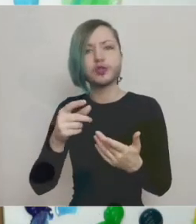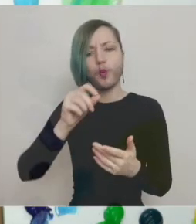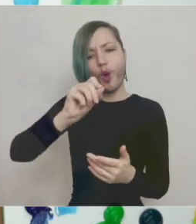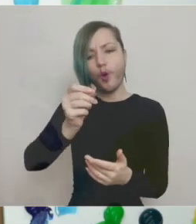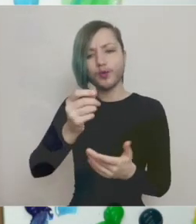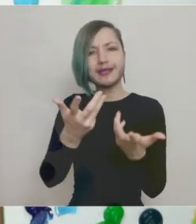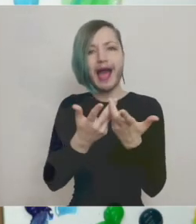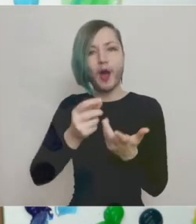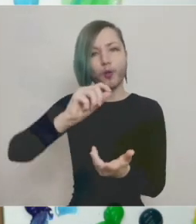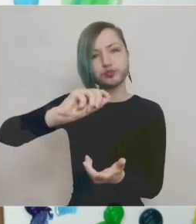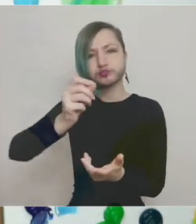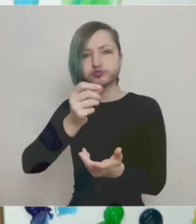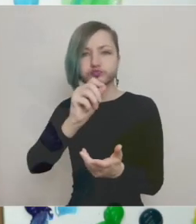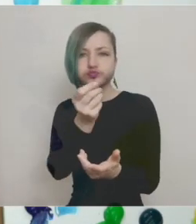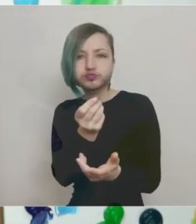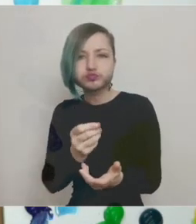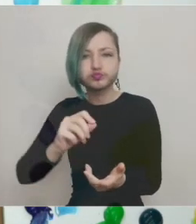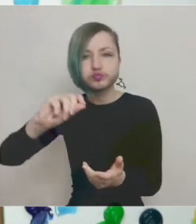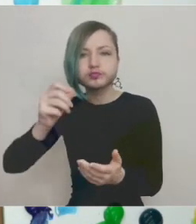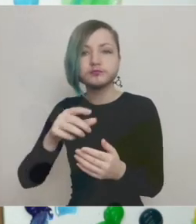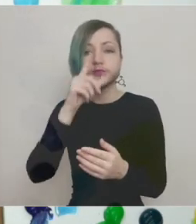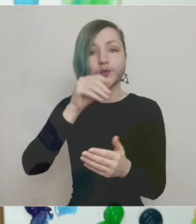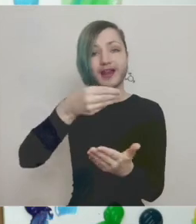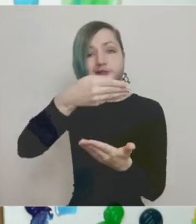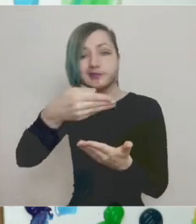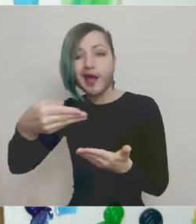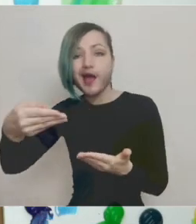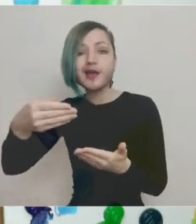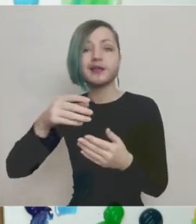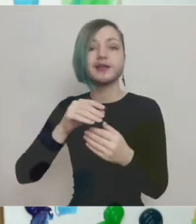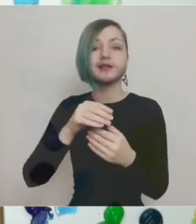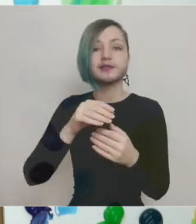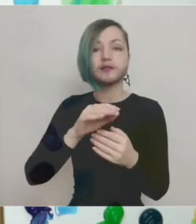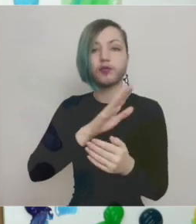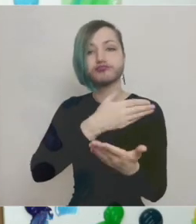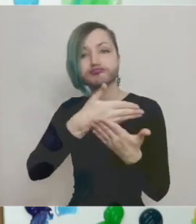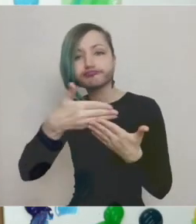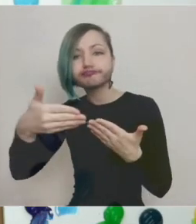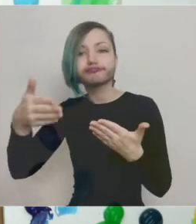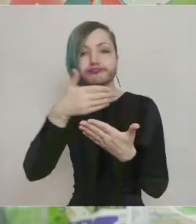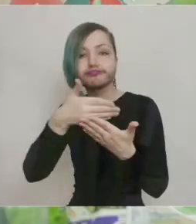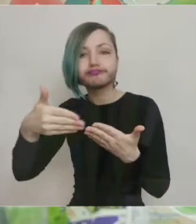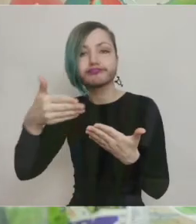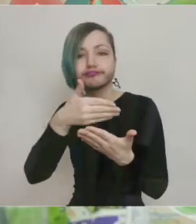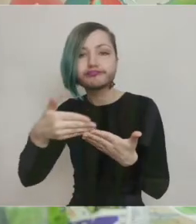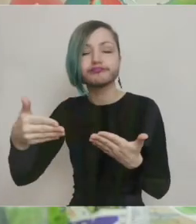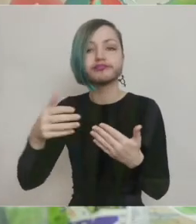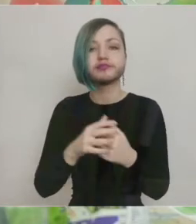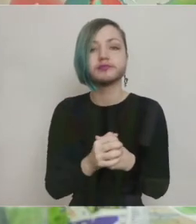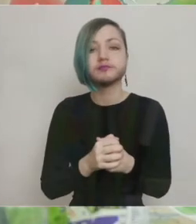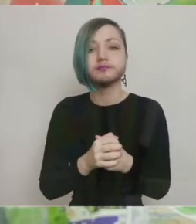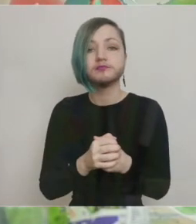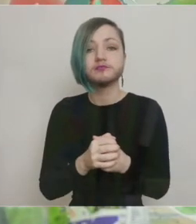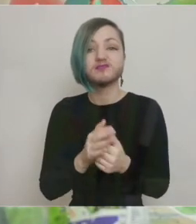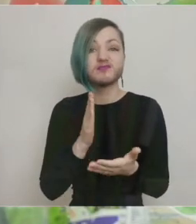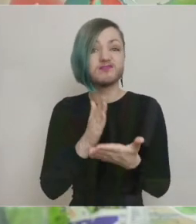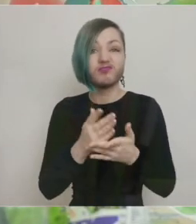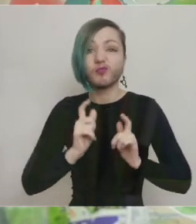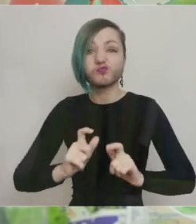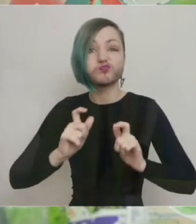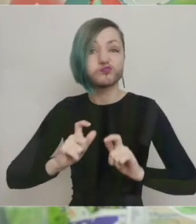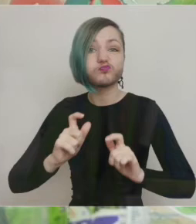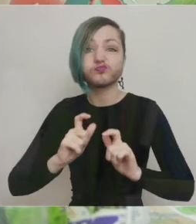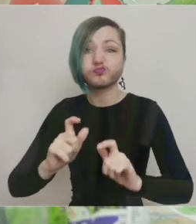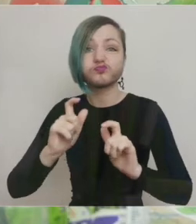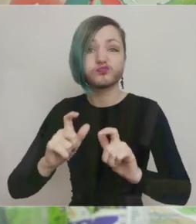brush and how you move it. And you can use it on its side. You can use it broadly like that. And basically you can just keep going like this